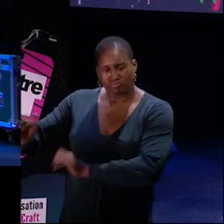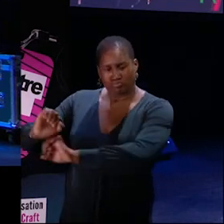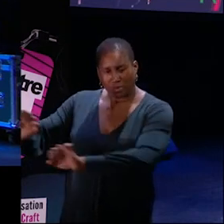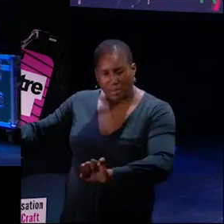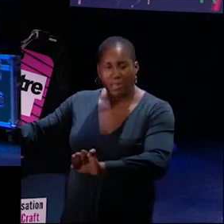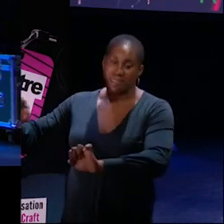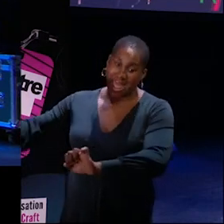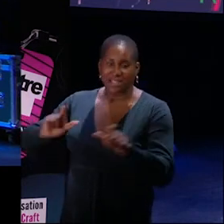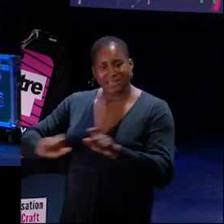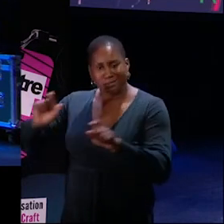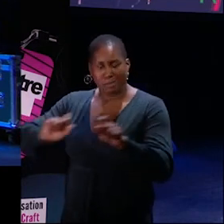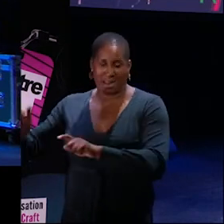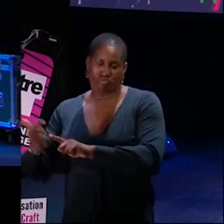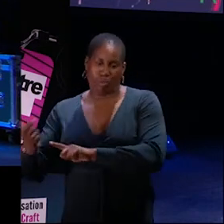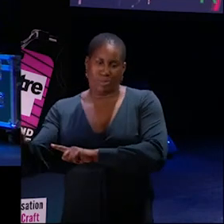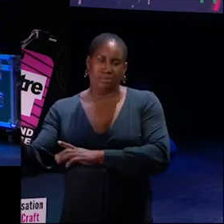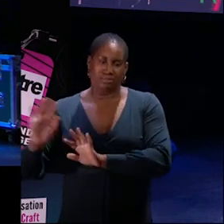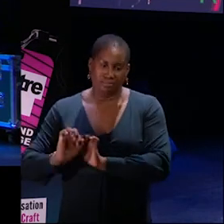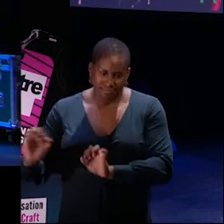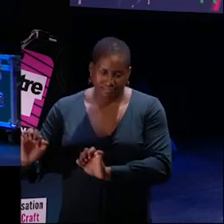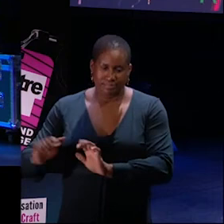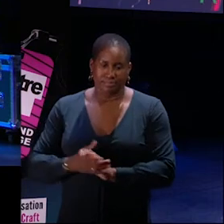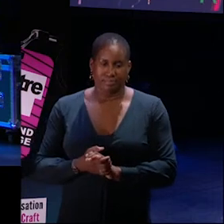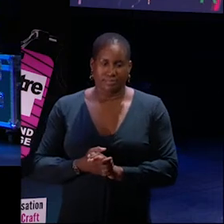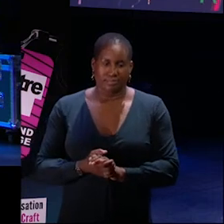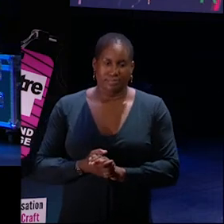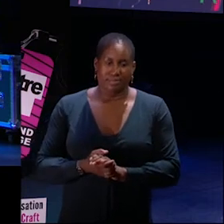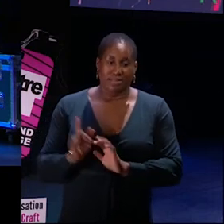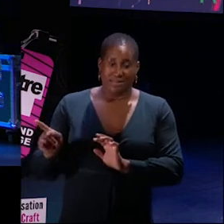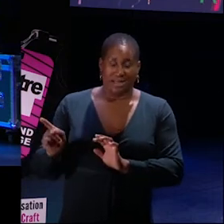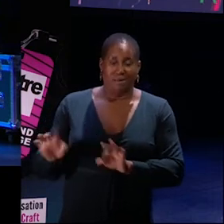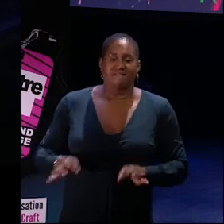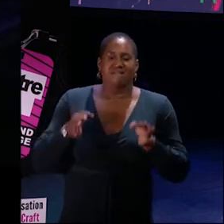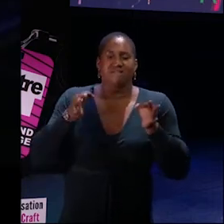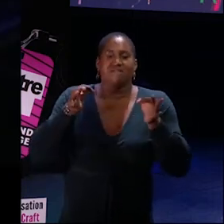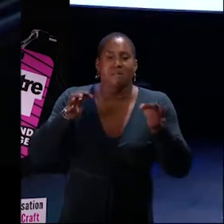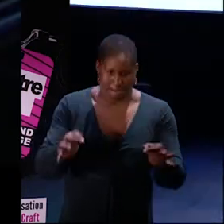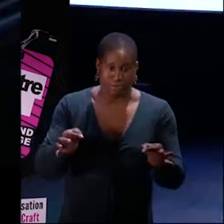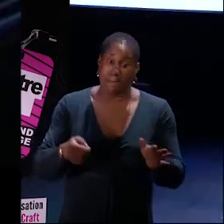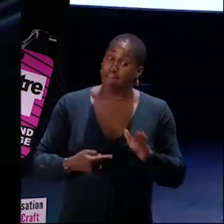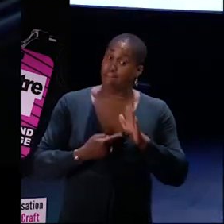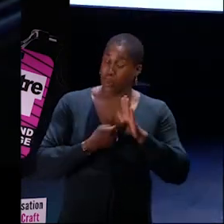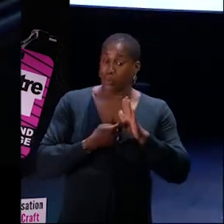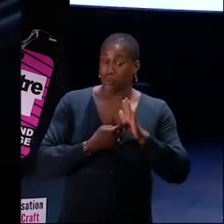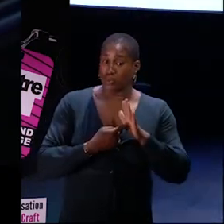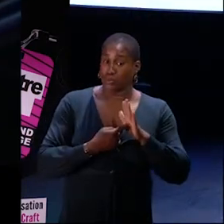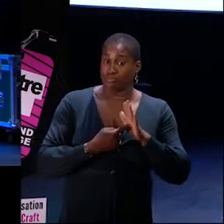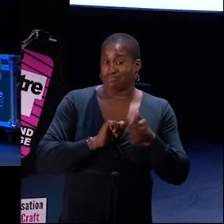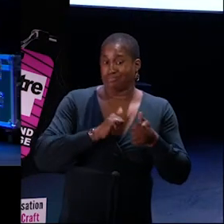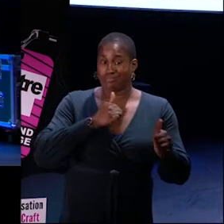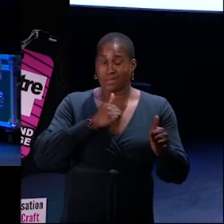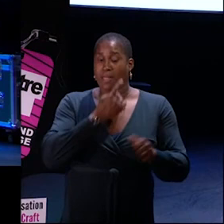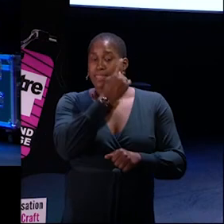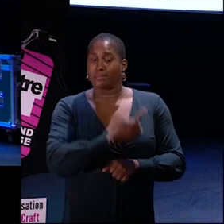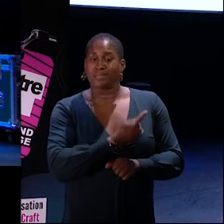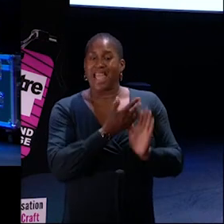with their sustainability journeys. So that has sort of formalized how important it is to us as a company. This is just some